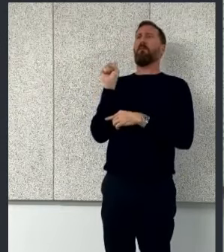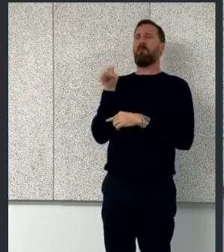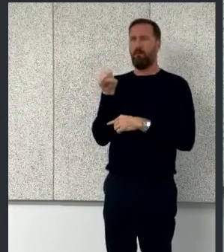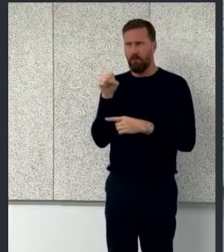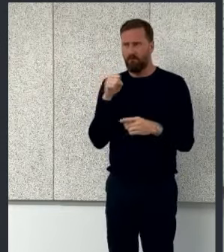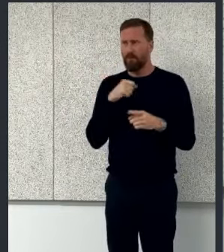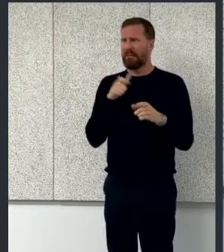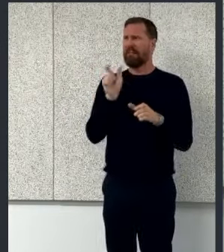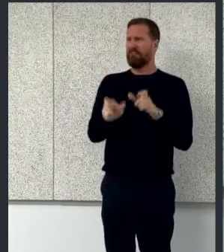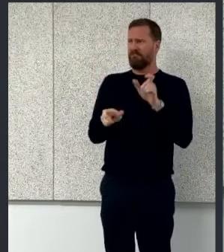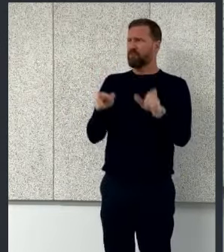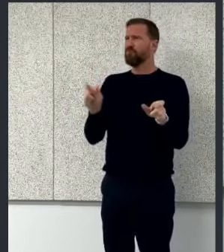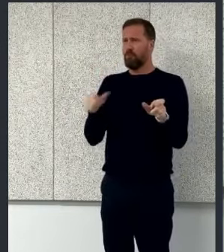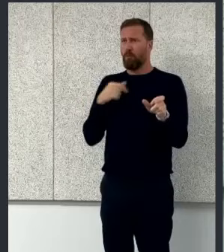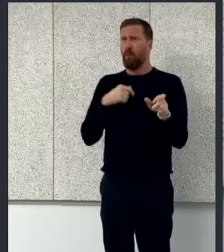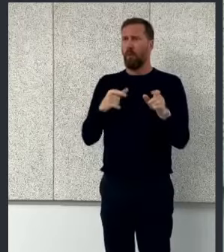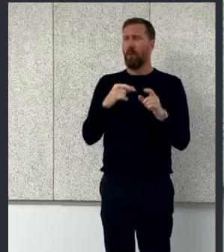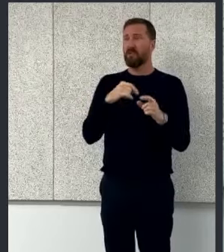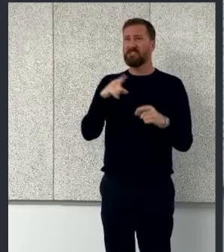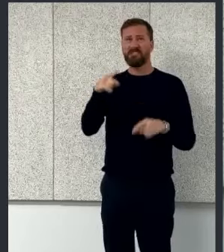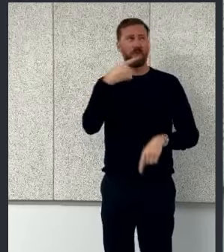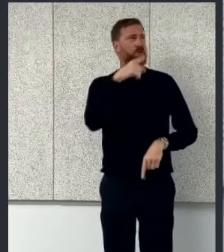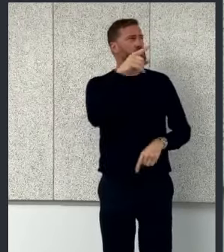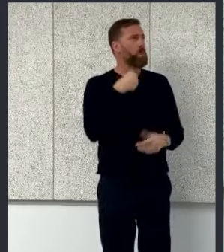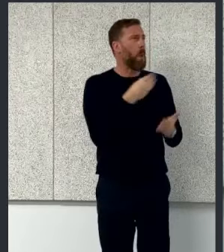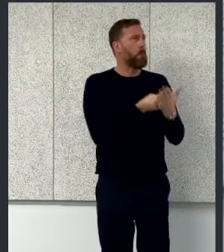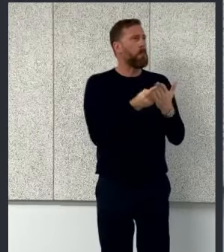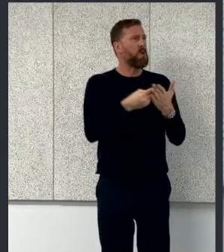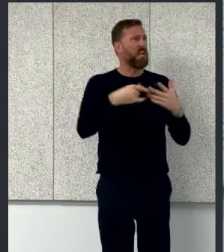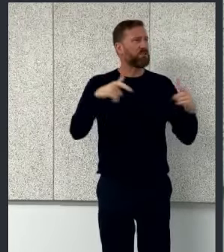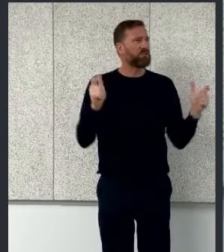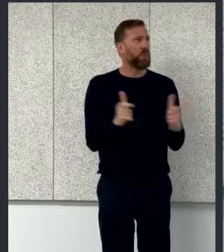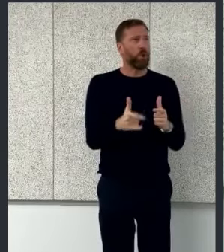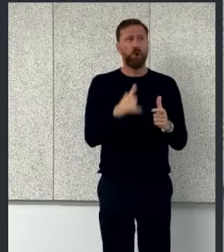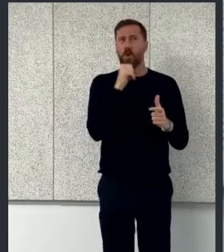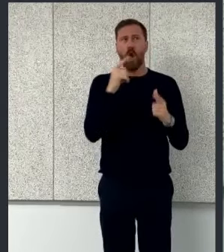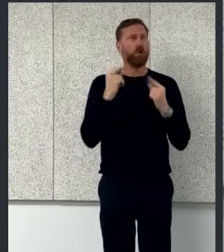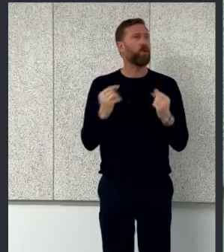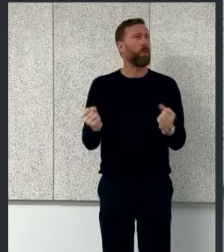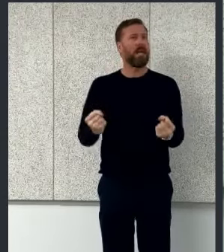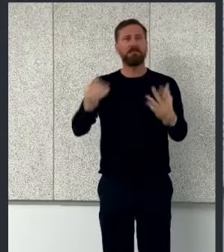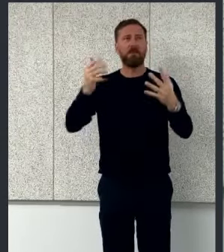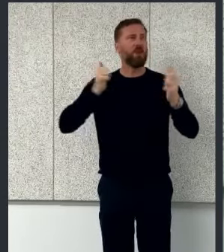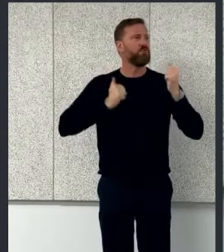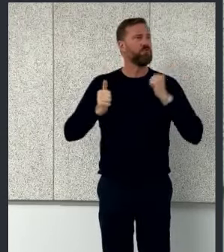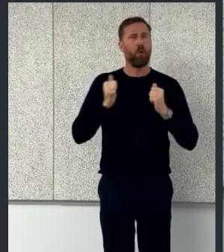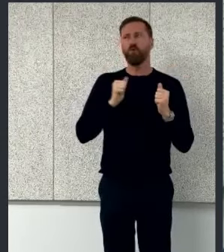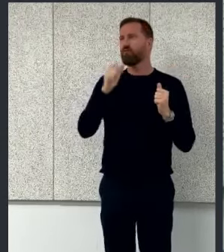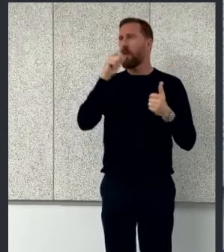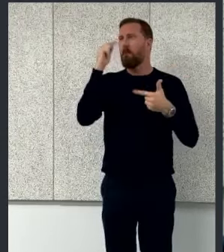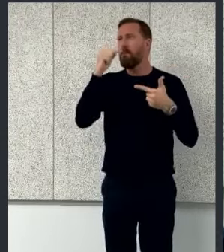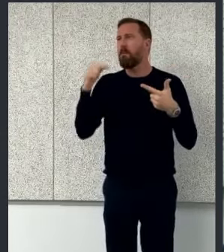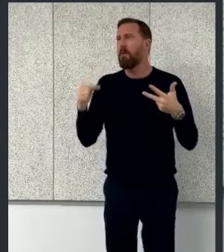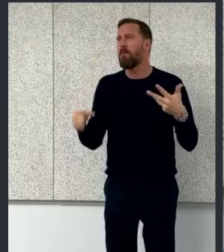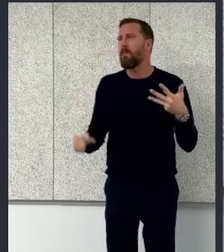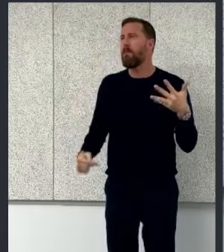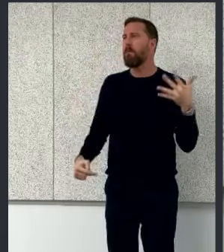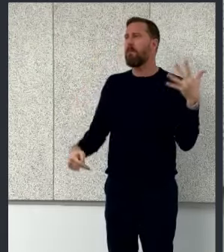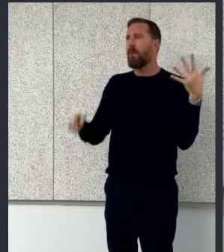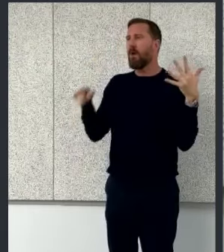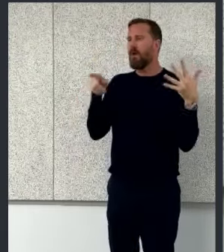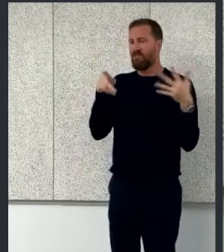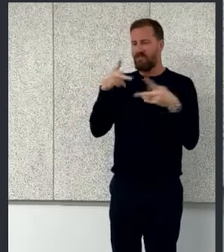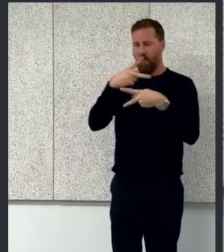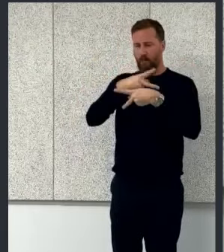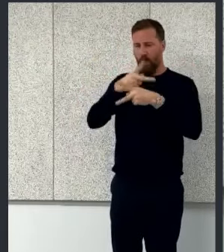Don't individual corporate, you know, your budget got smaller, you are not doing as many shows, as many this, as many, the